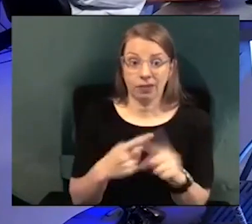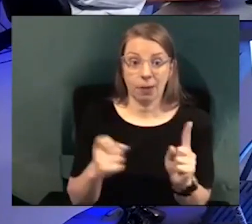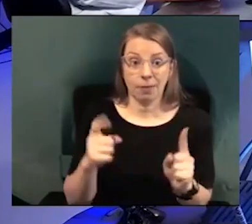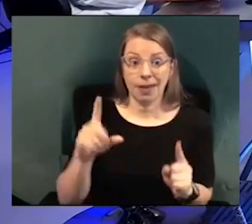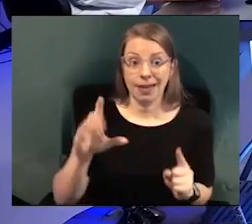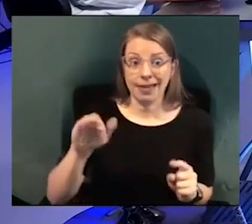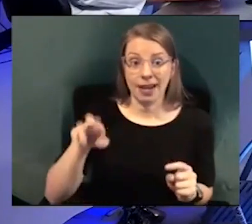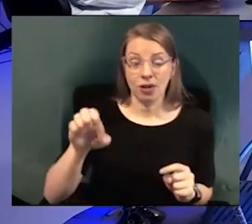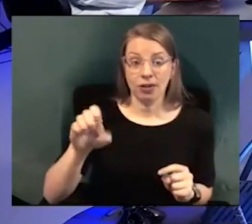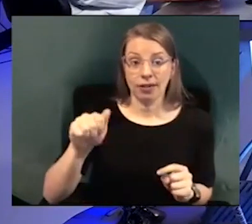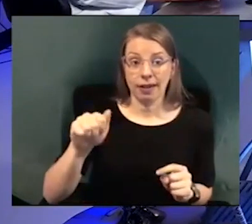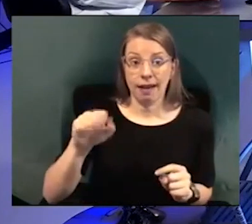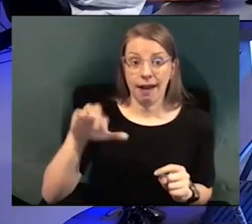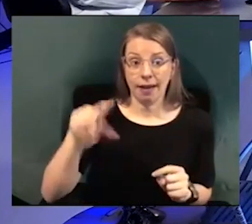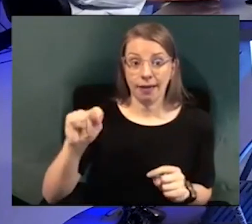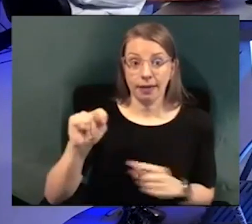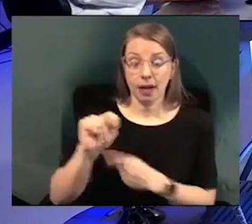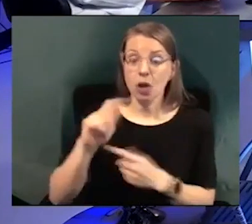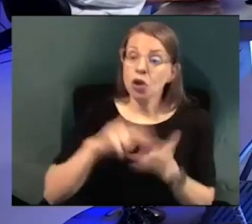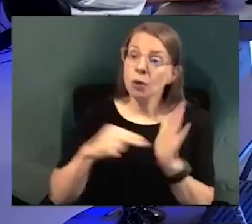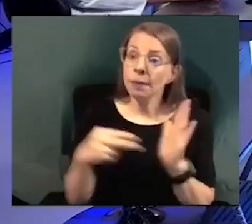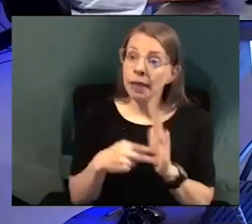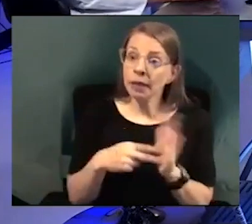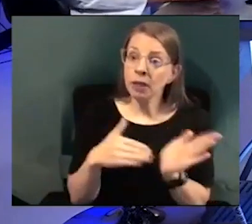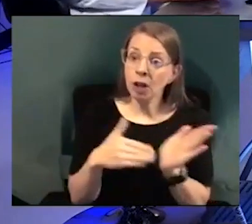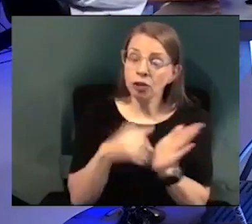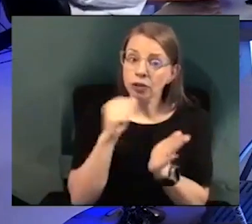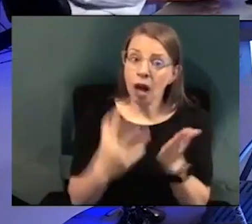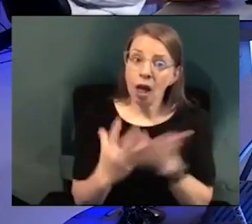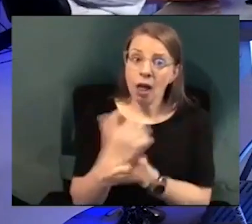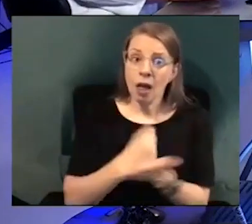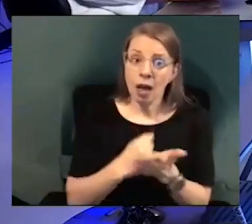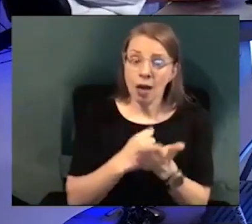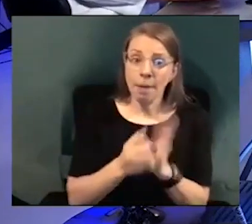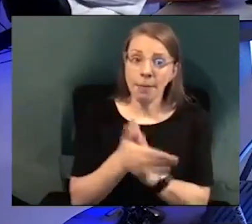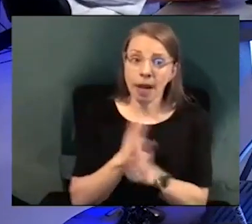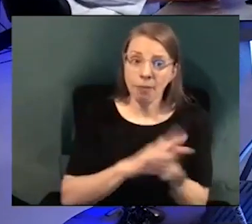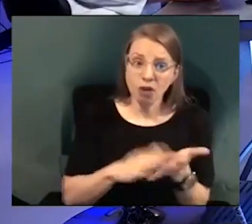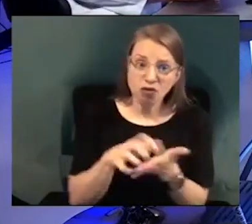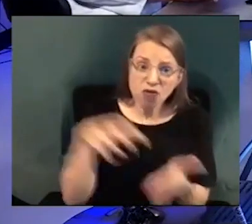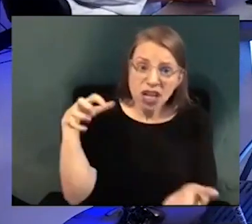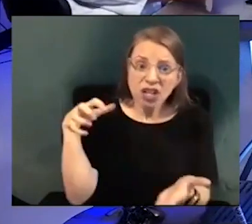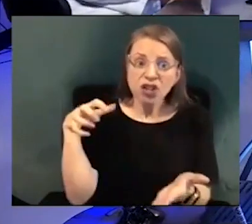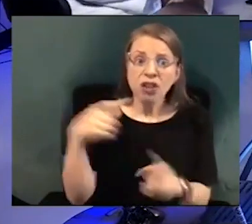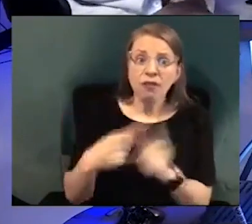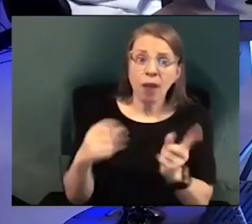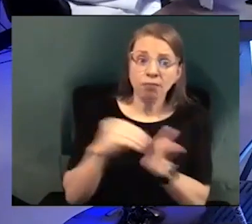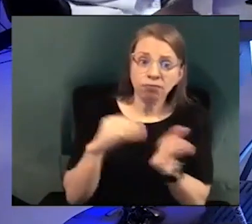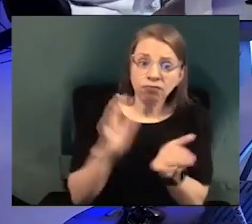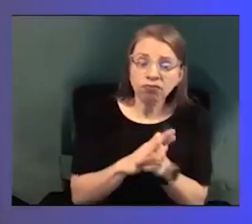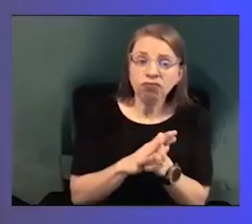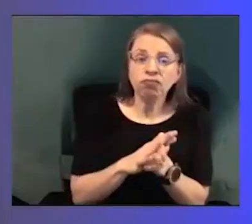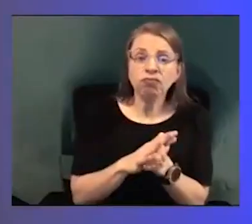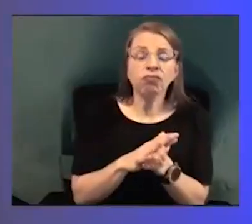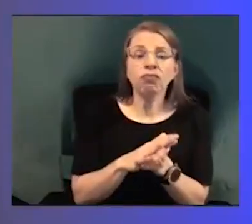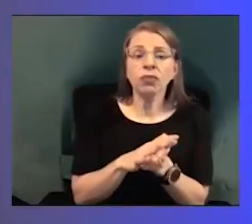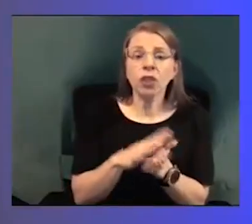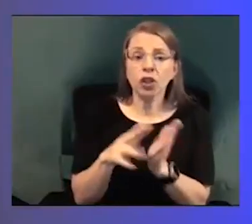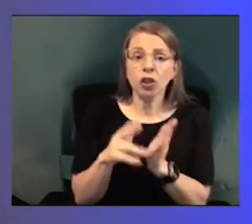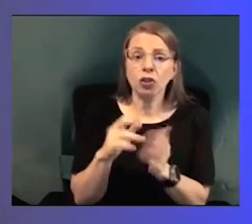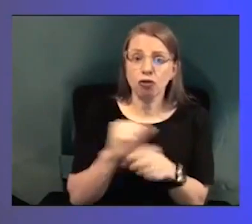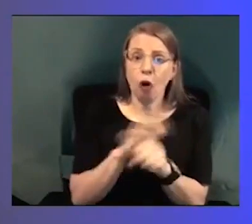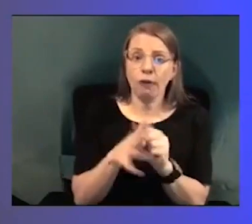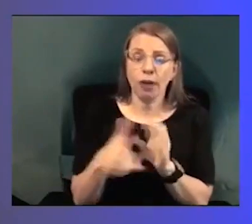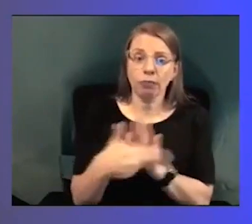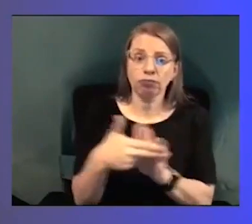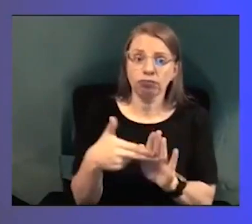millionaires from writing COVID in the chart, is that right? Unfortunately, no. And neither is the hospital, let's be clear. No, and I think, again, it just speaks to the intensity